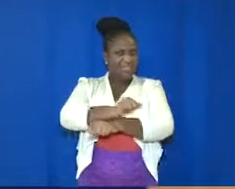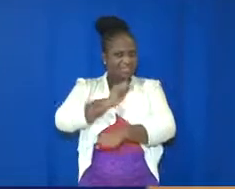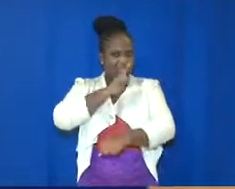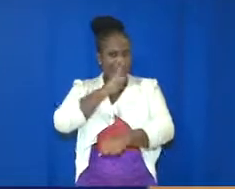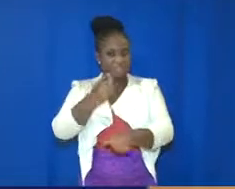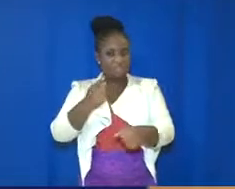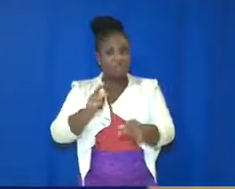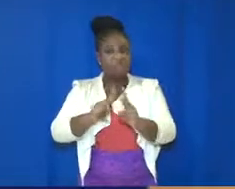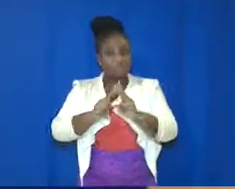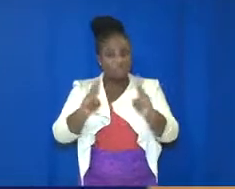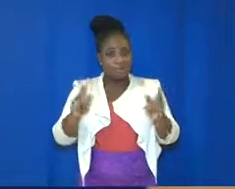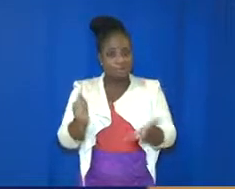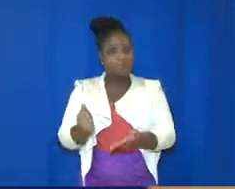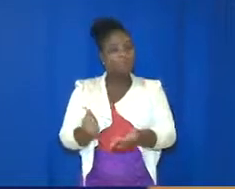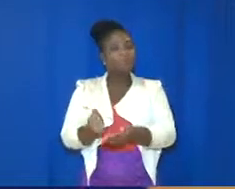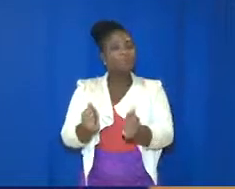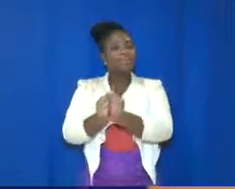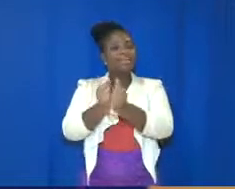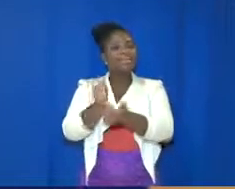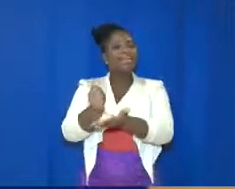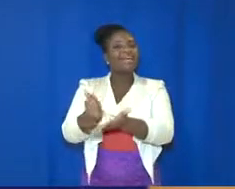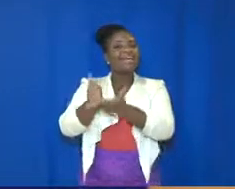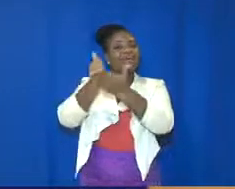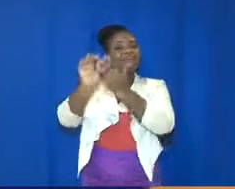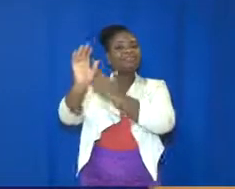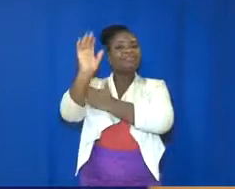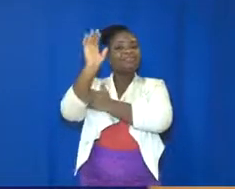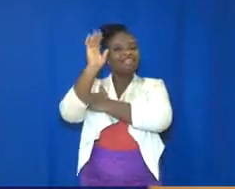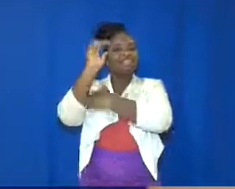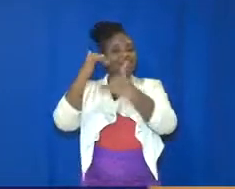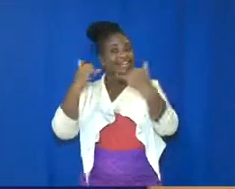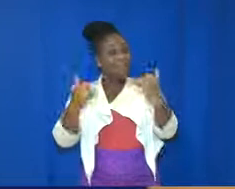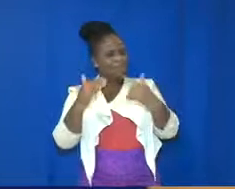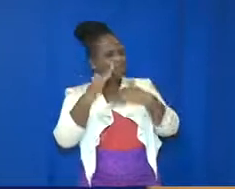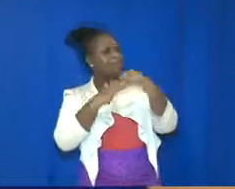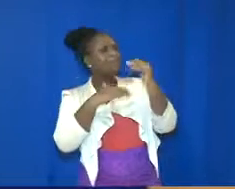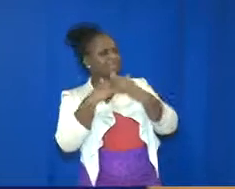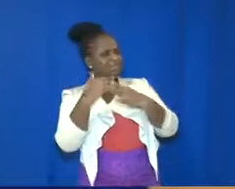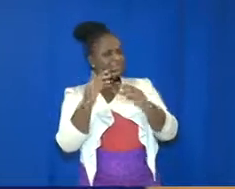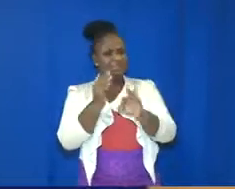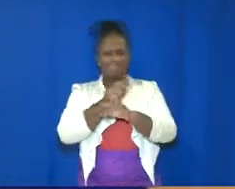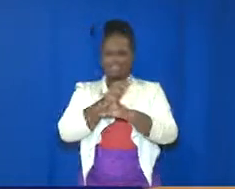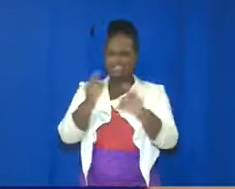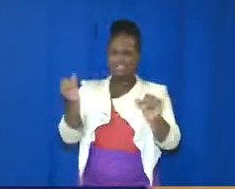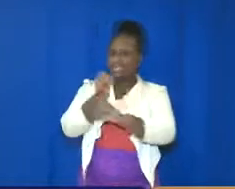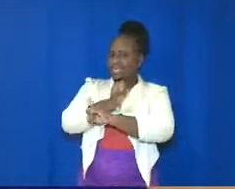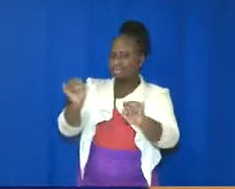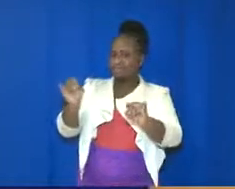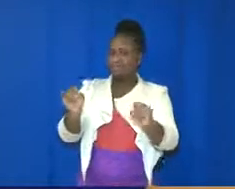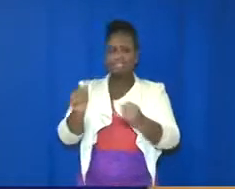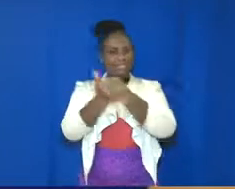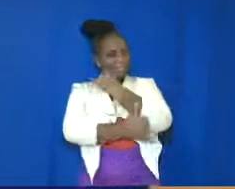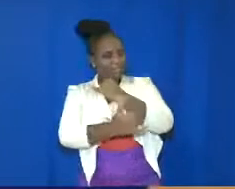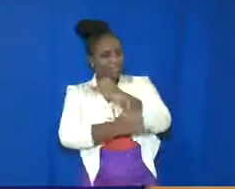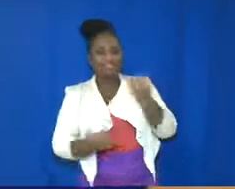all so that, with the help of the Almighty, we are today building a free, independent state,